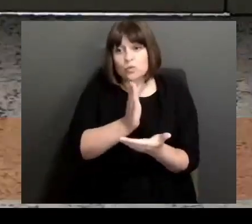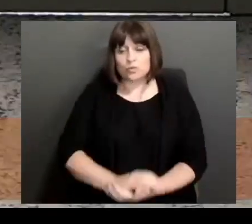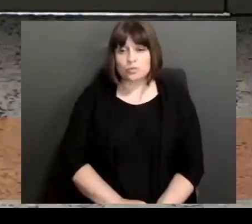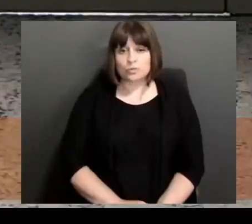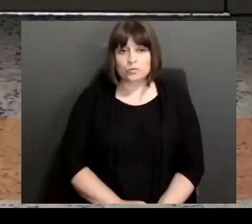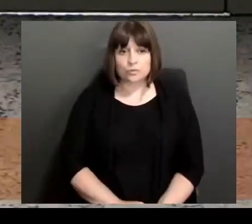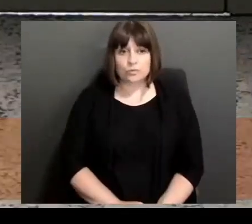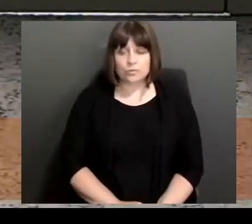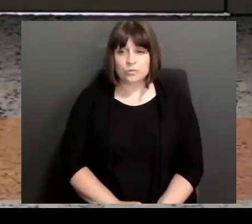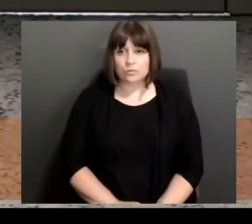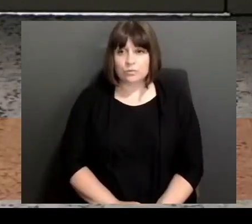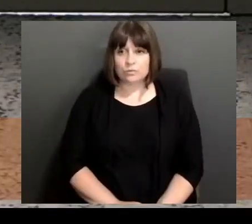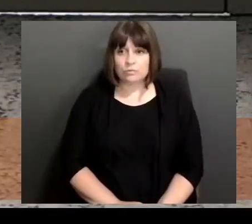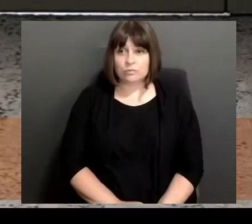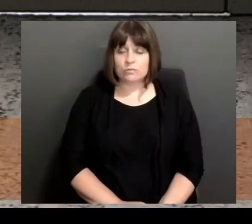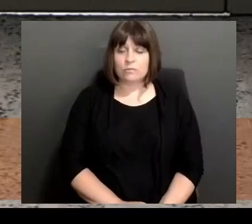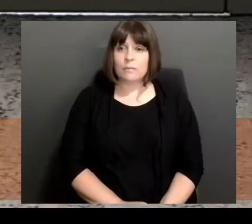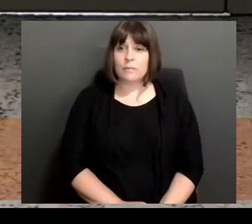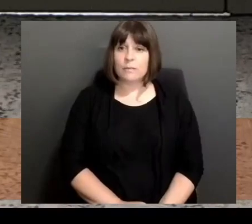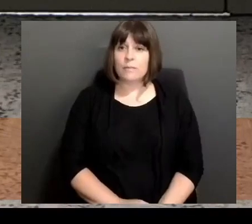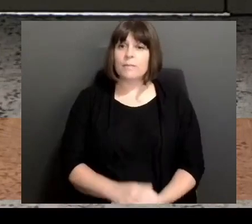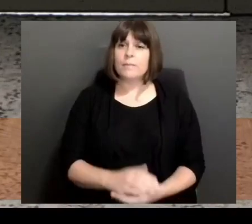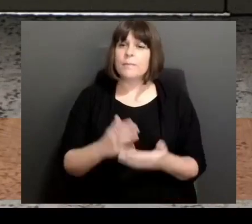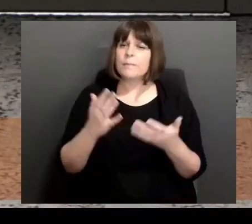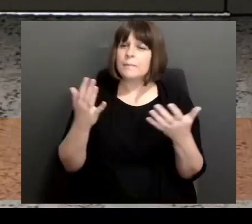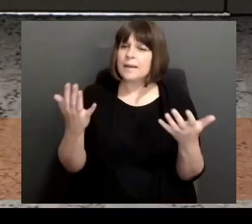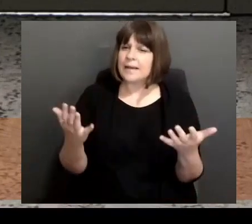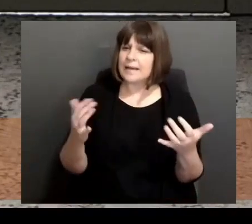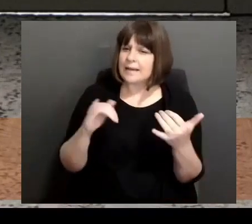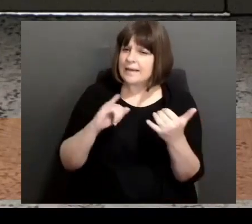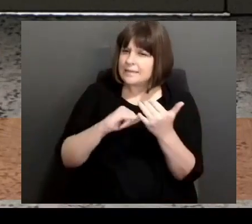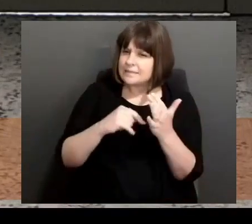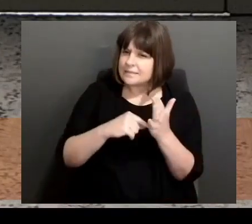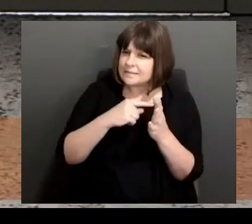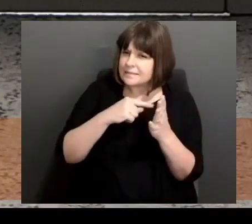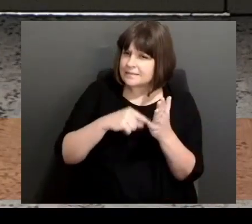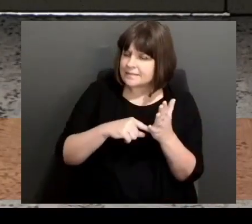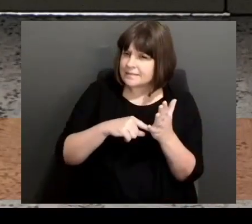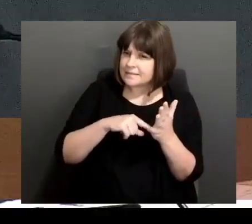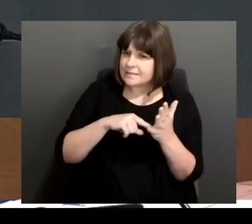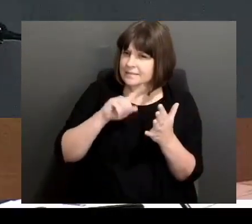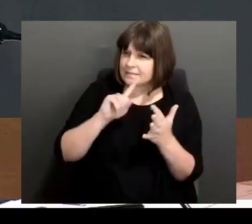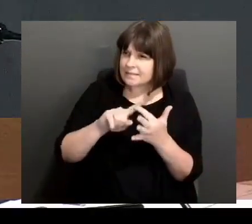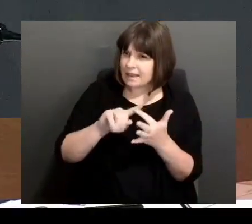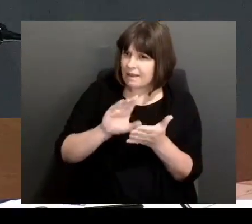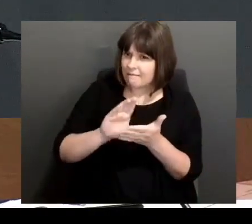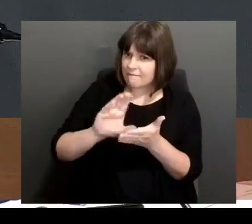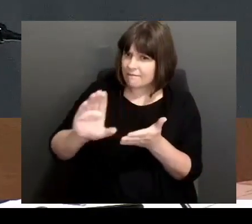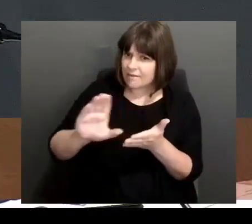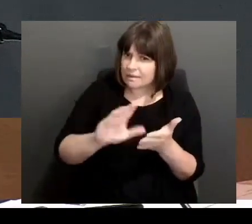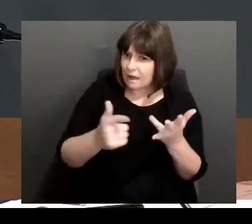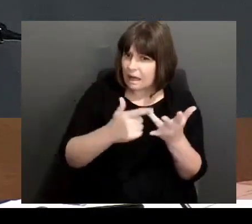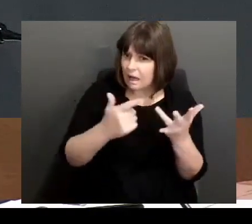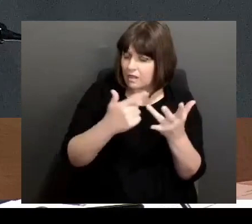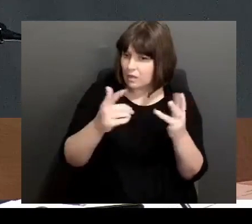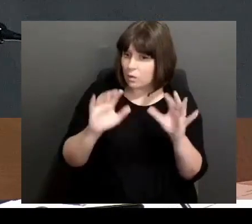Minister, does the state fund other bodies other than traditional owners